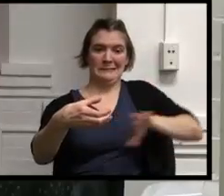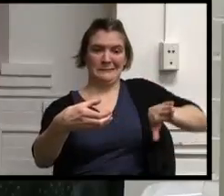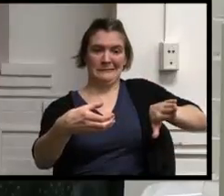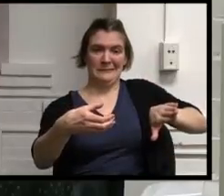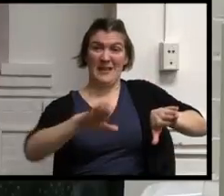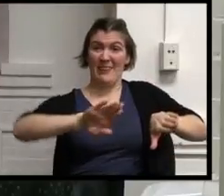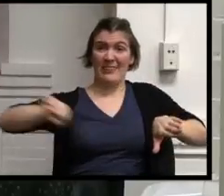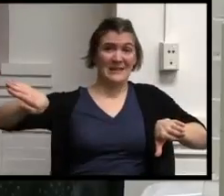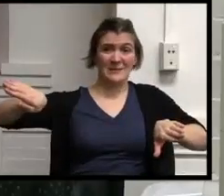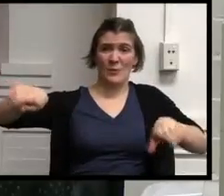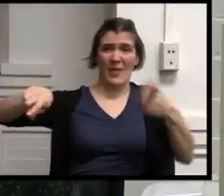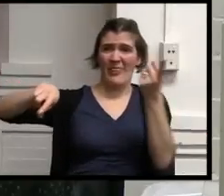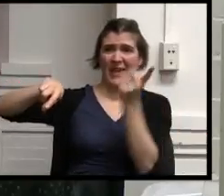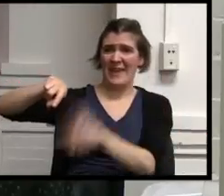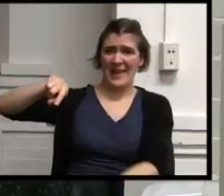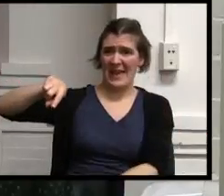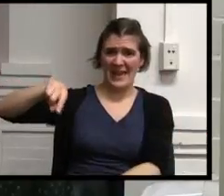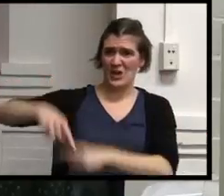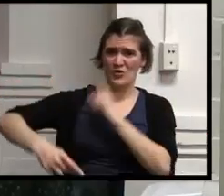could expand